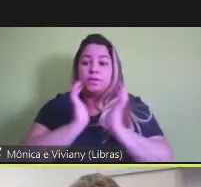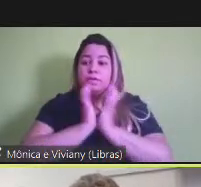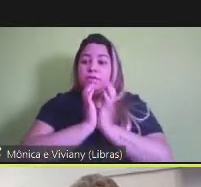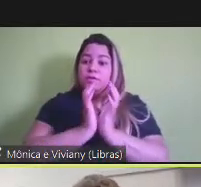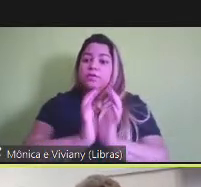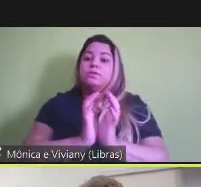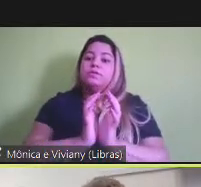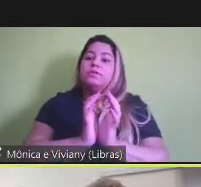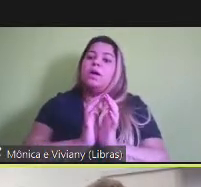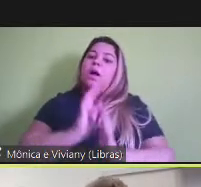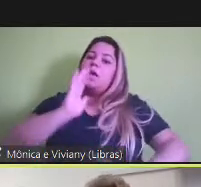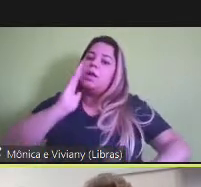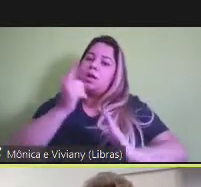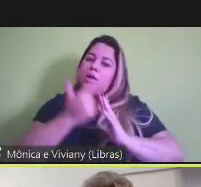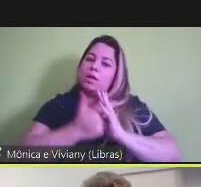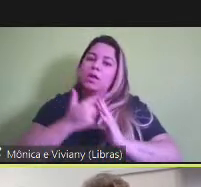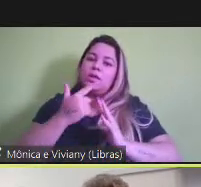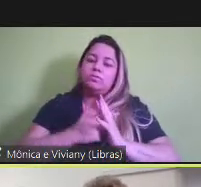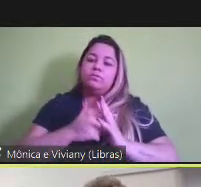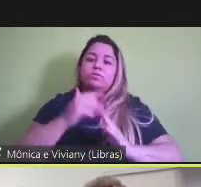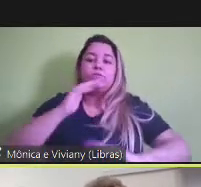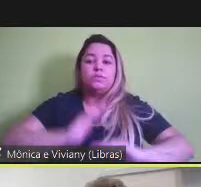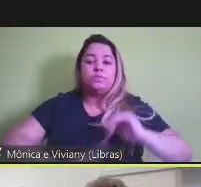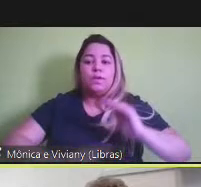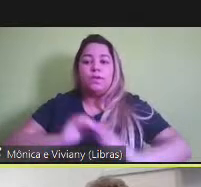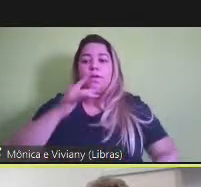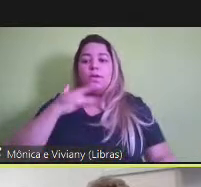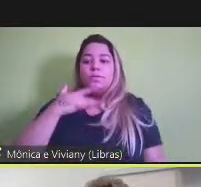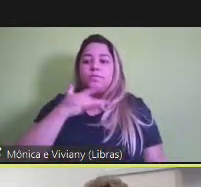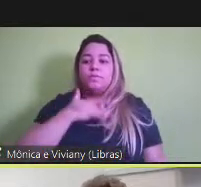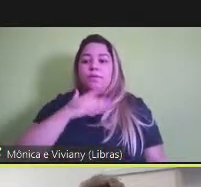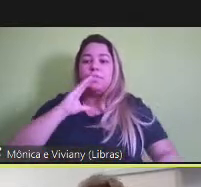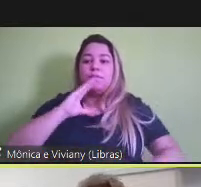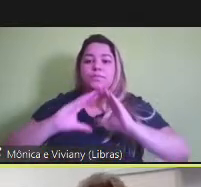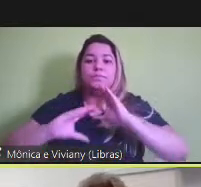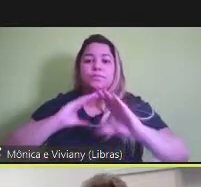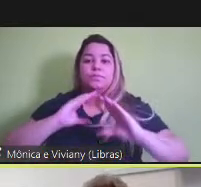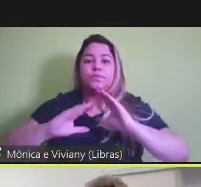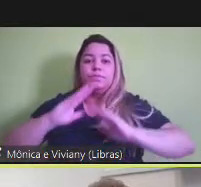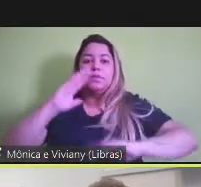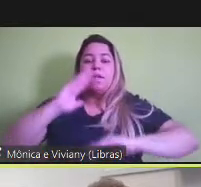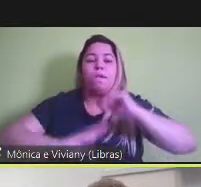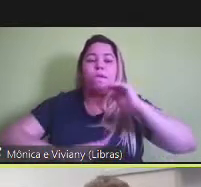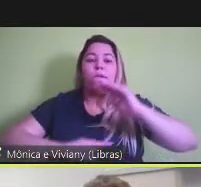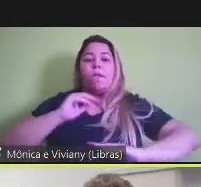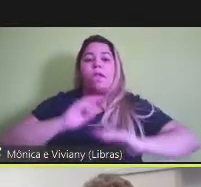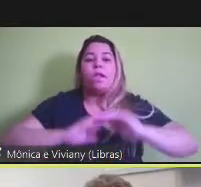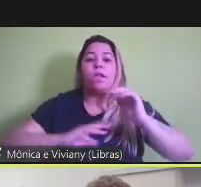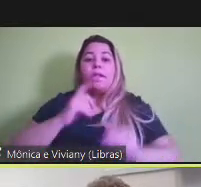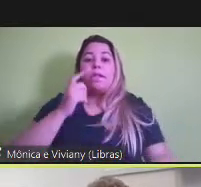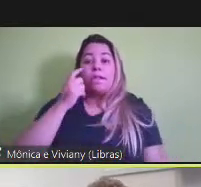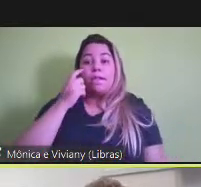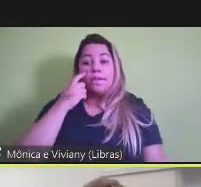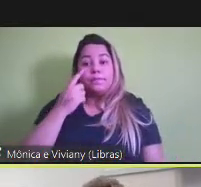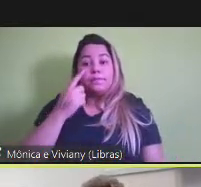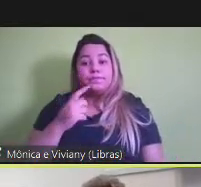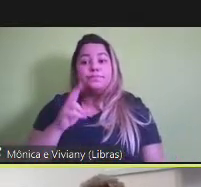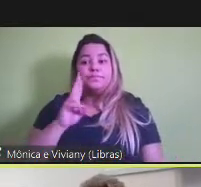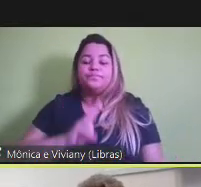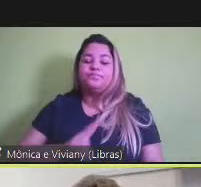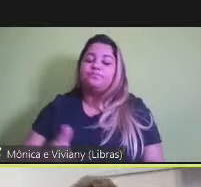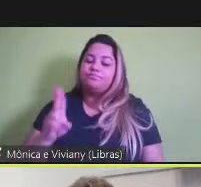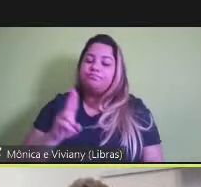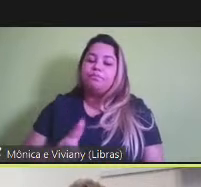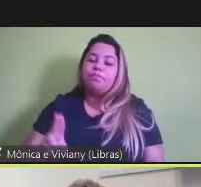done in the teams and amongst professionals, health professionals. So the communication, interprofessional communication, be it in the